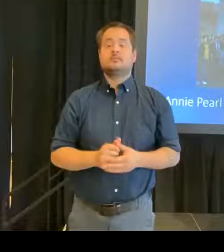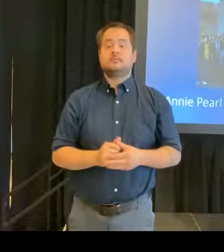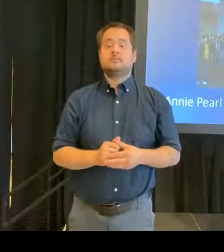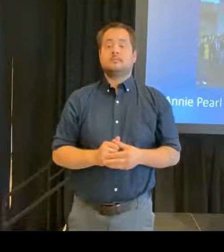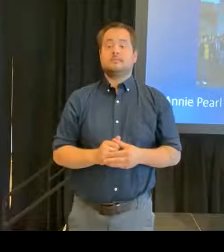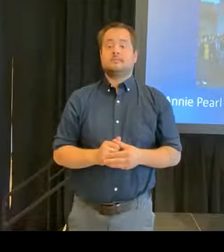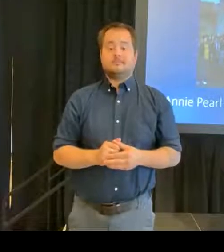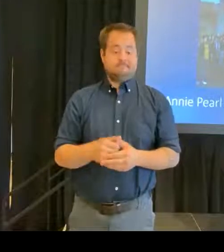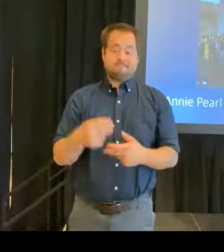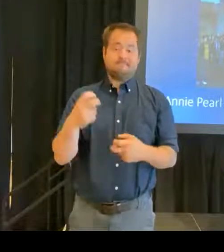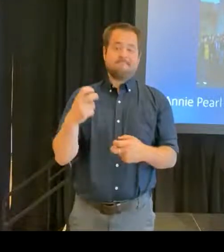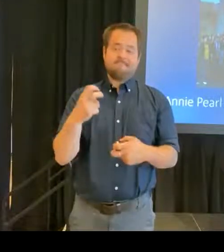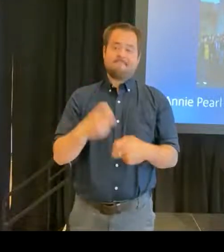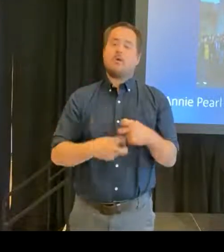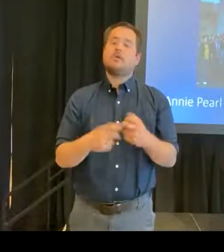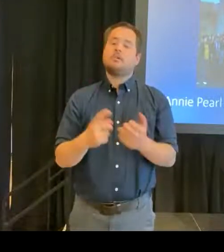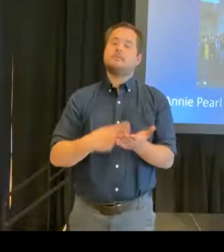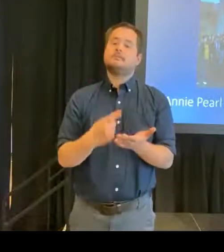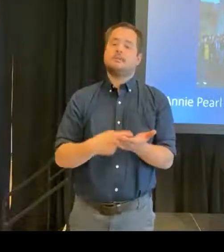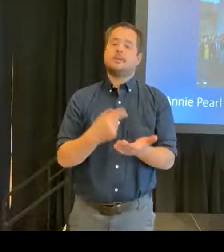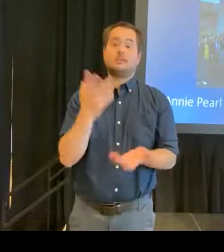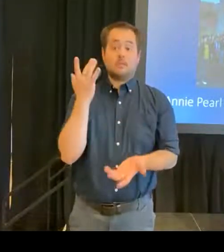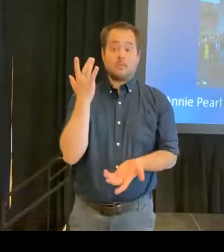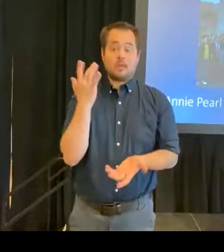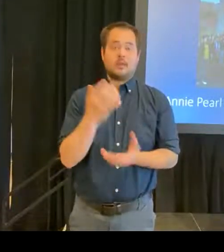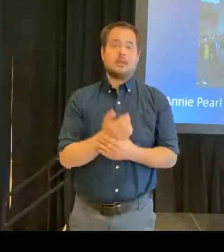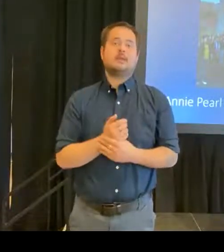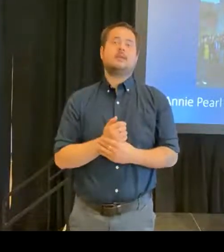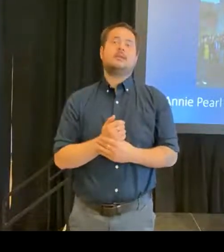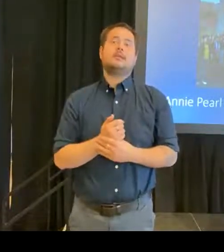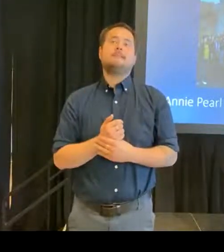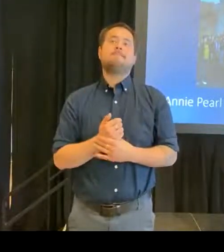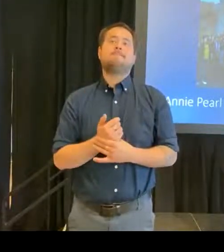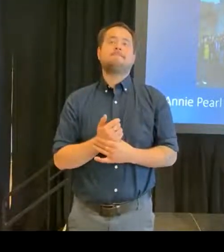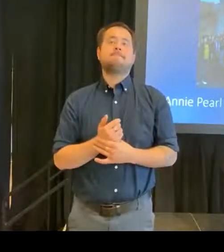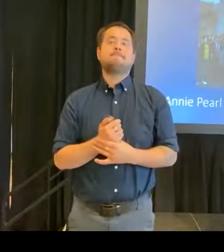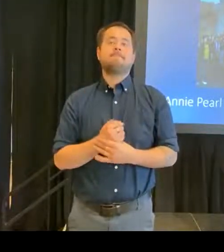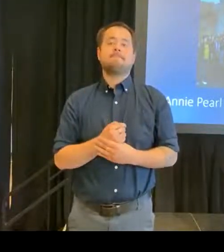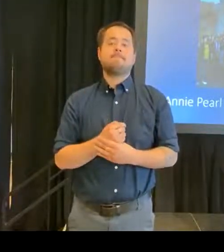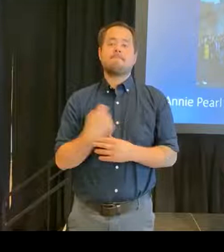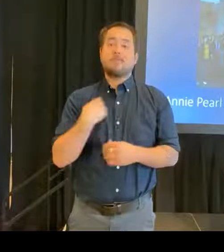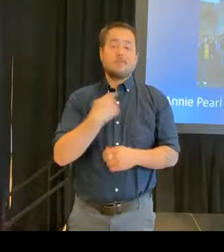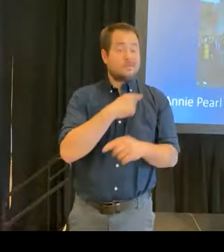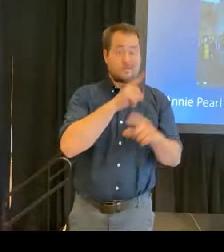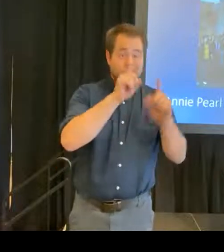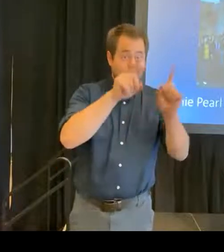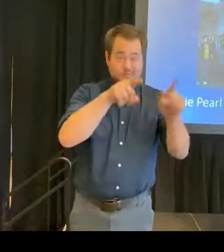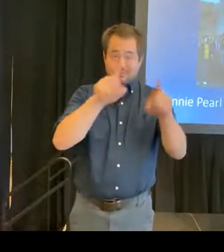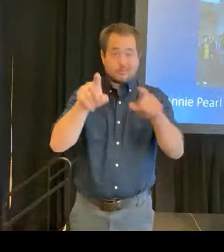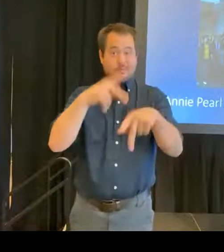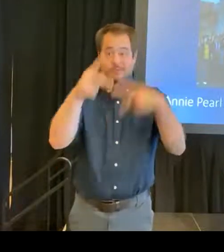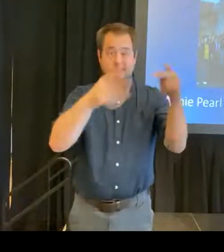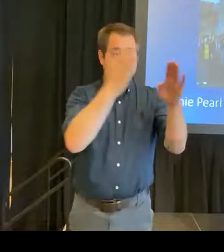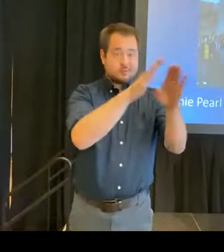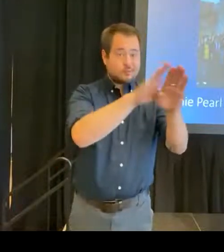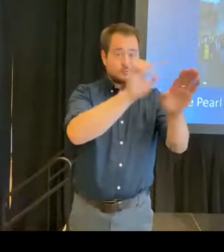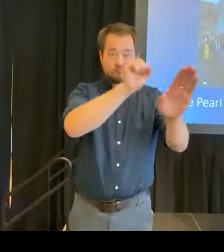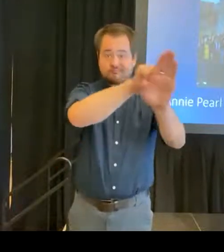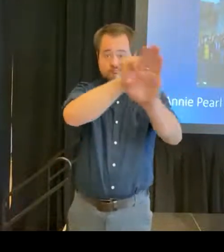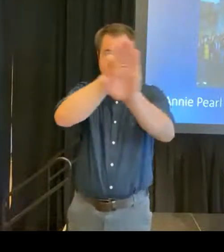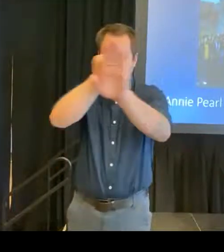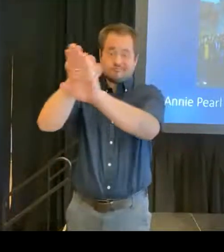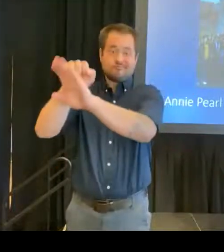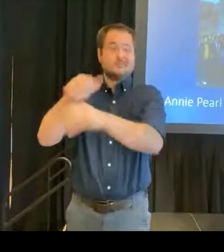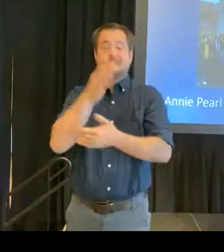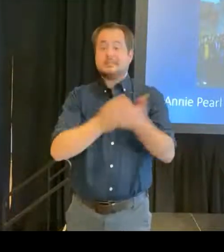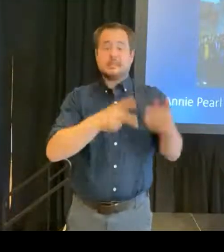It was hard sometimes because we went to people's doors. Some of them wouldn't come to the door because they were